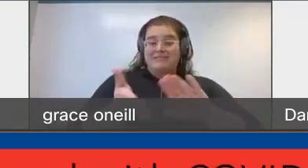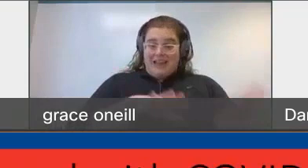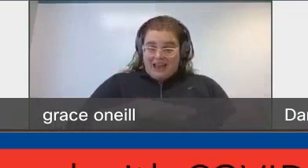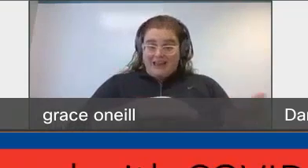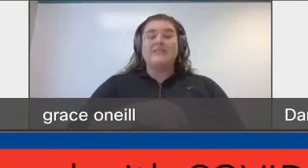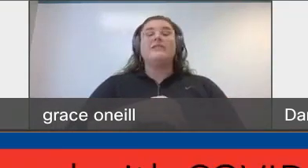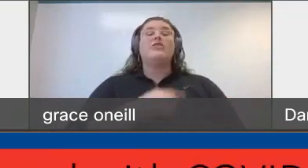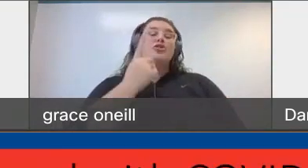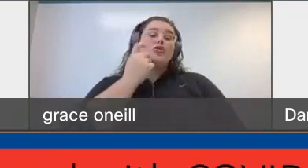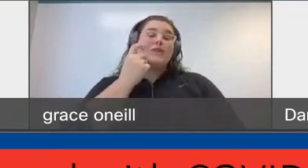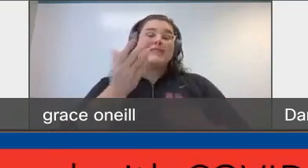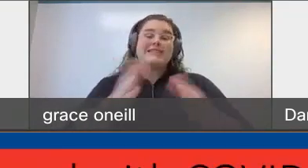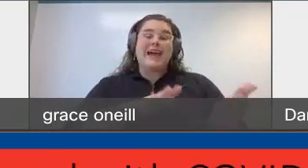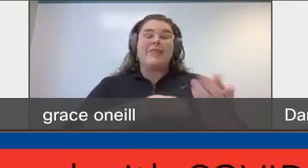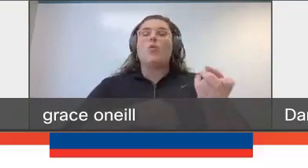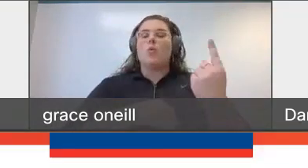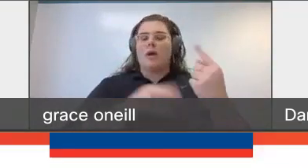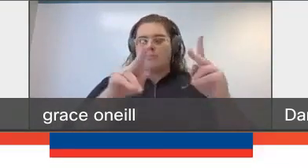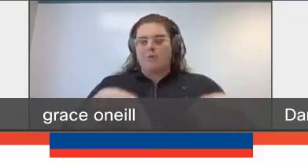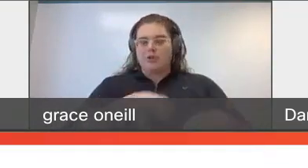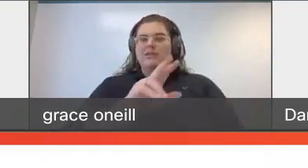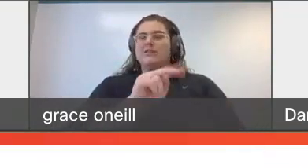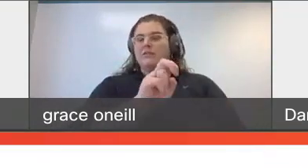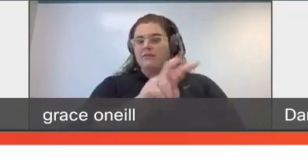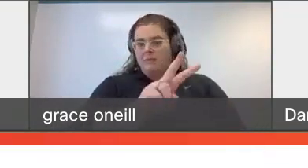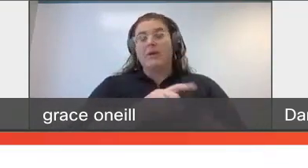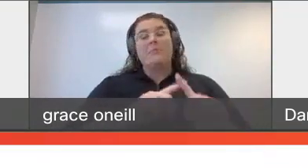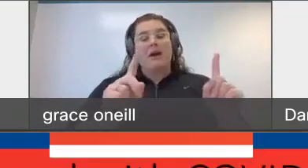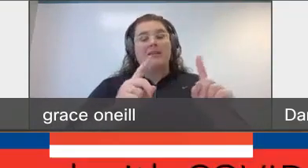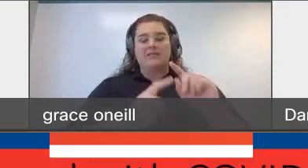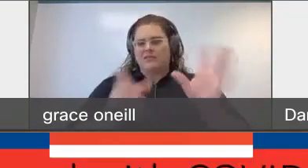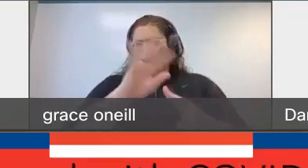I had indicated, for a total of 66 deaths. However, as I had